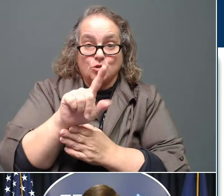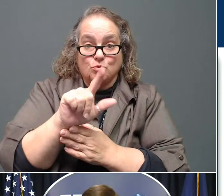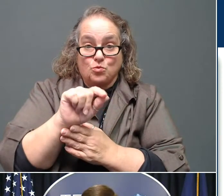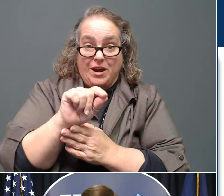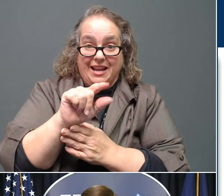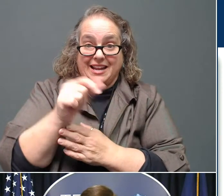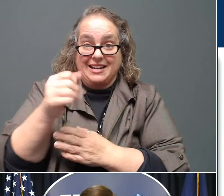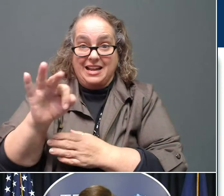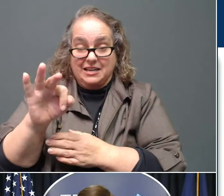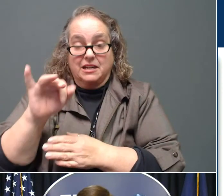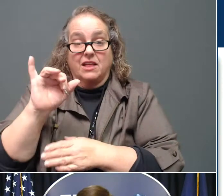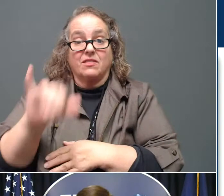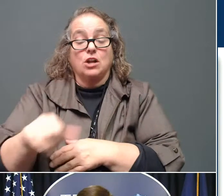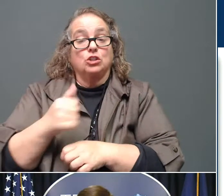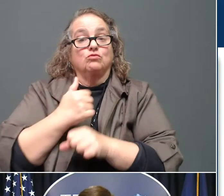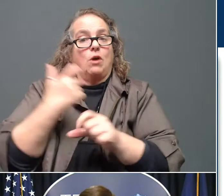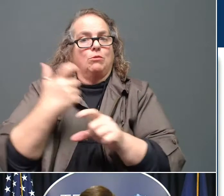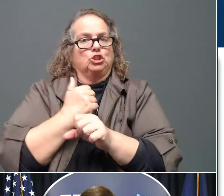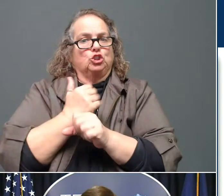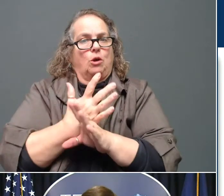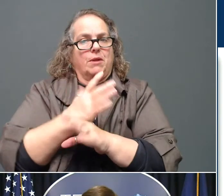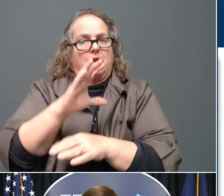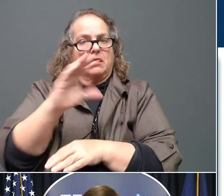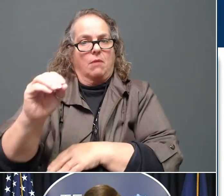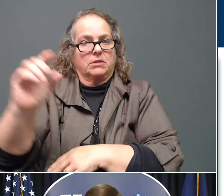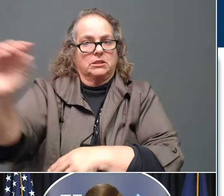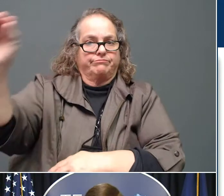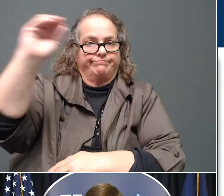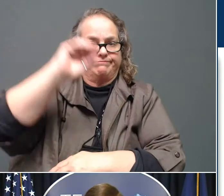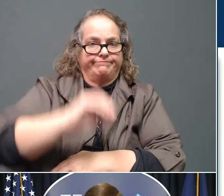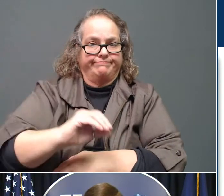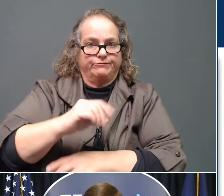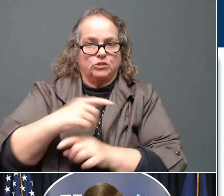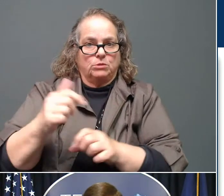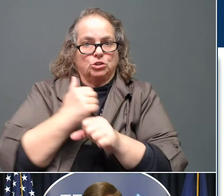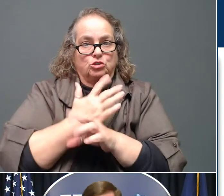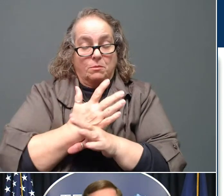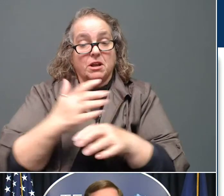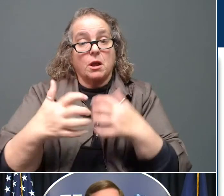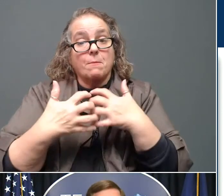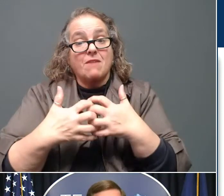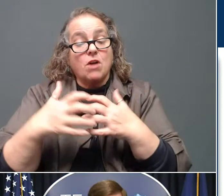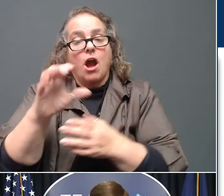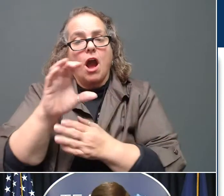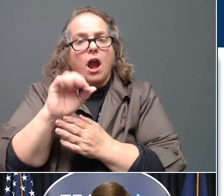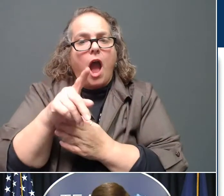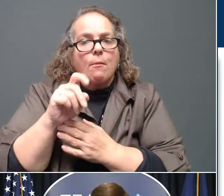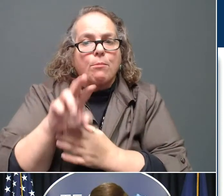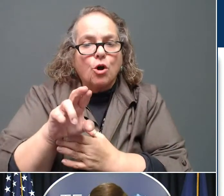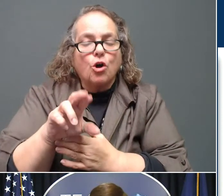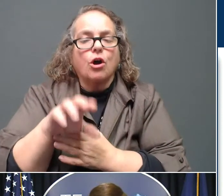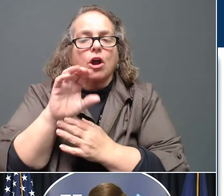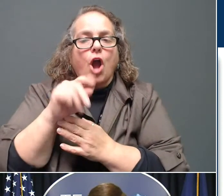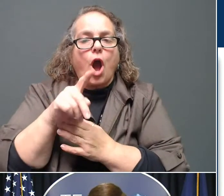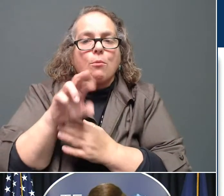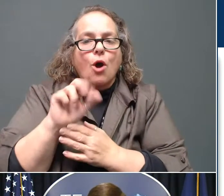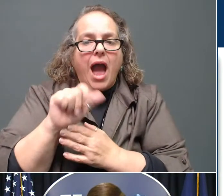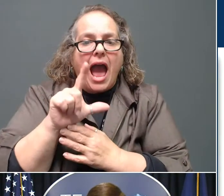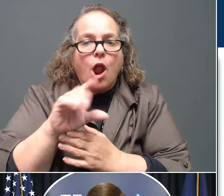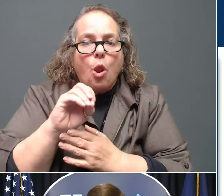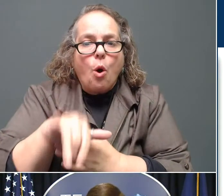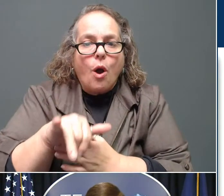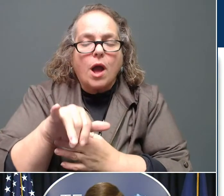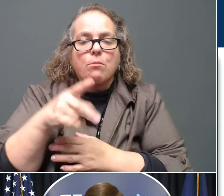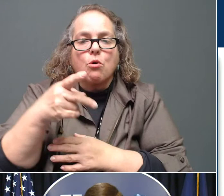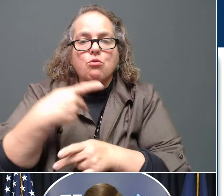Germany-based Velan Verica AG. As a manufacturer of copper and copper alloy products, including sheet,